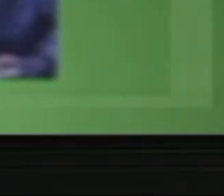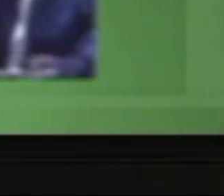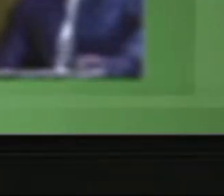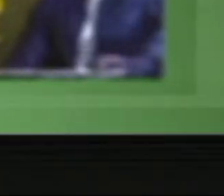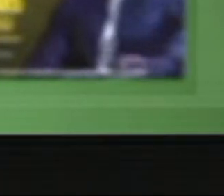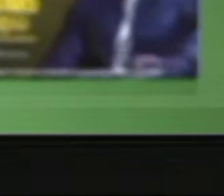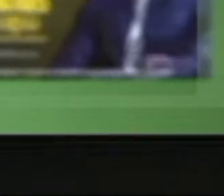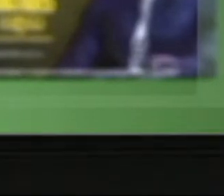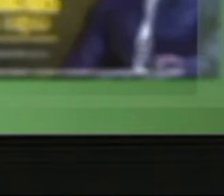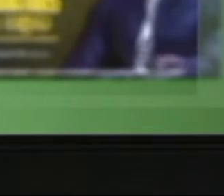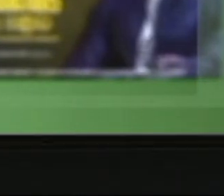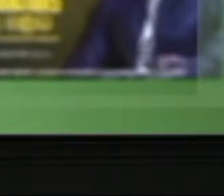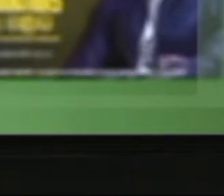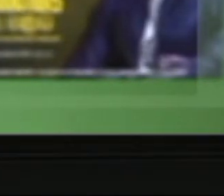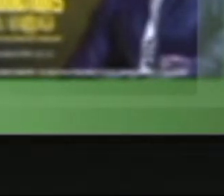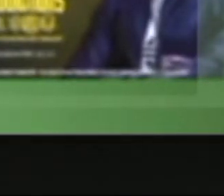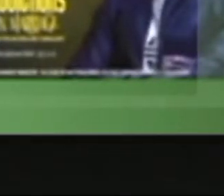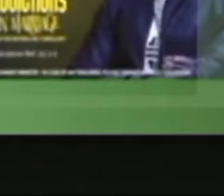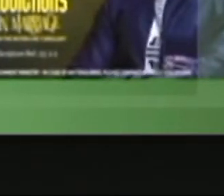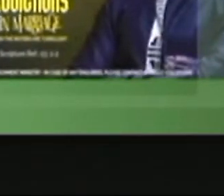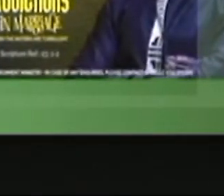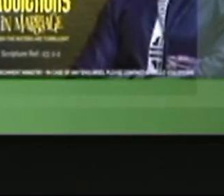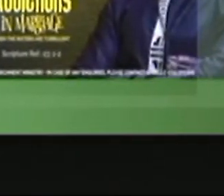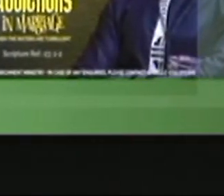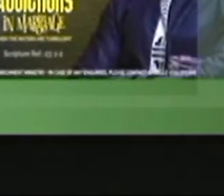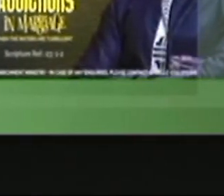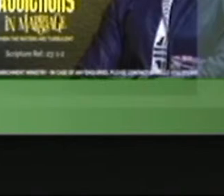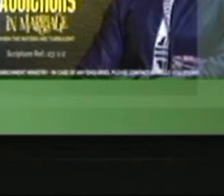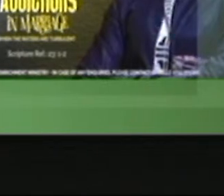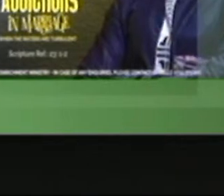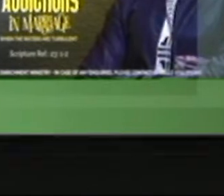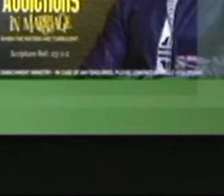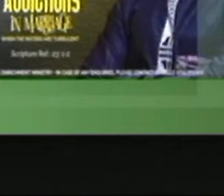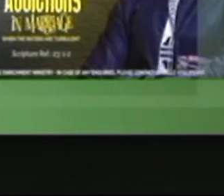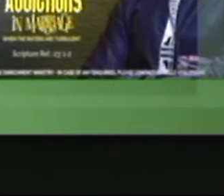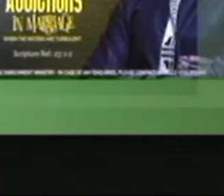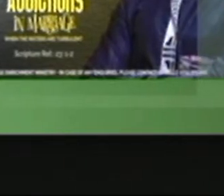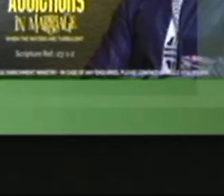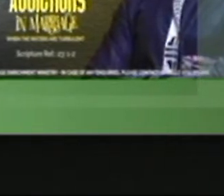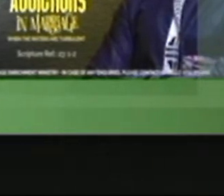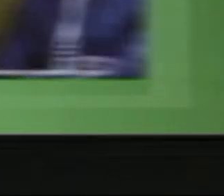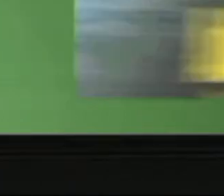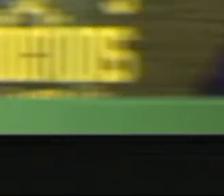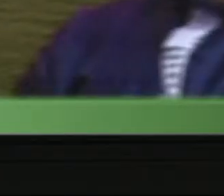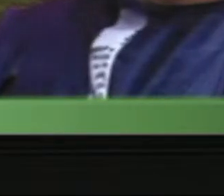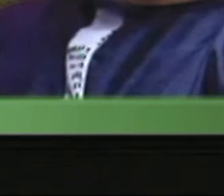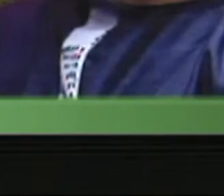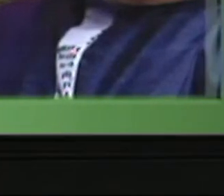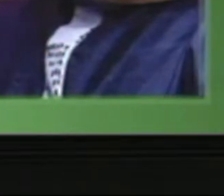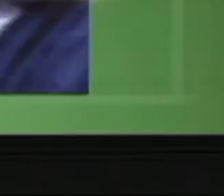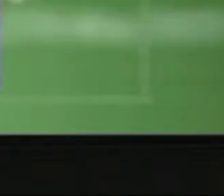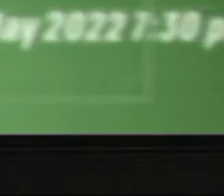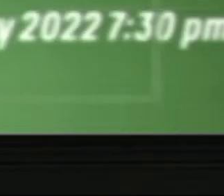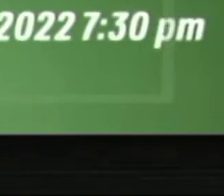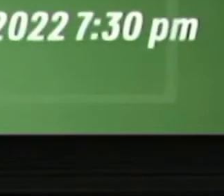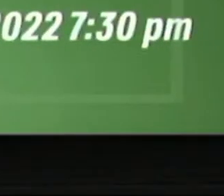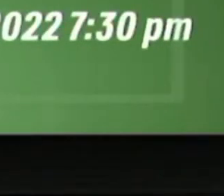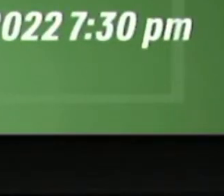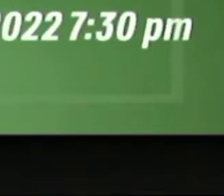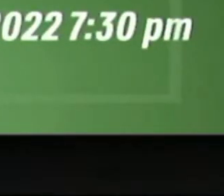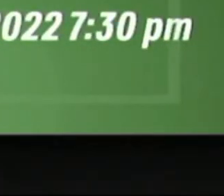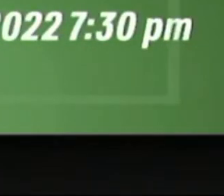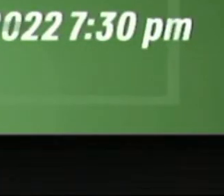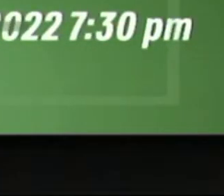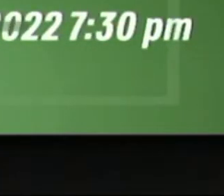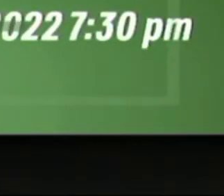greatest challenges a marriage can face. Apart from alcohol, addiction can come in many forms, such as devices,